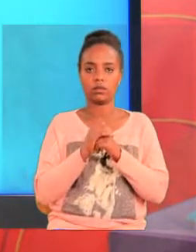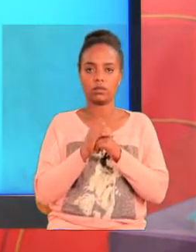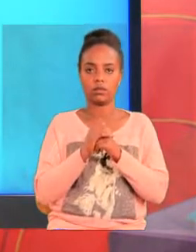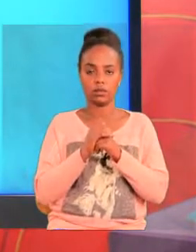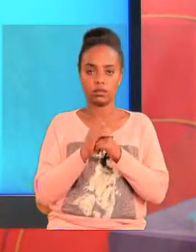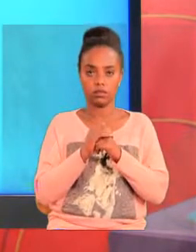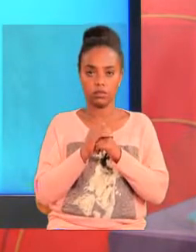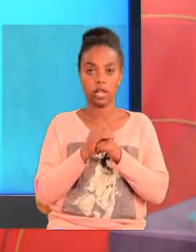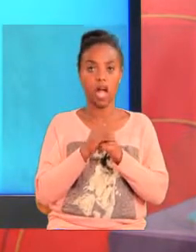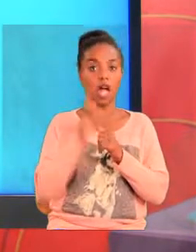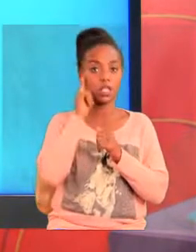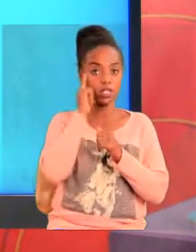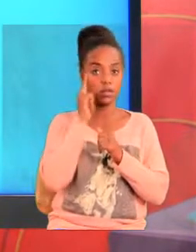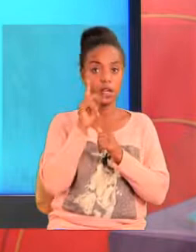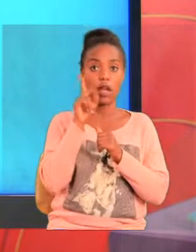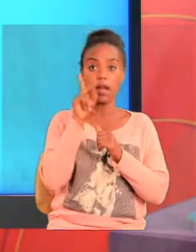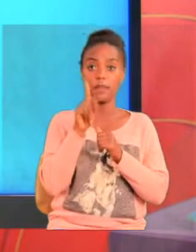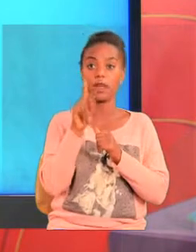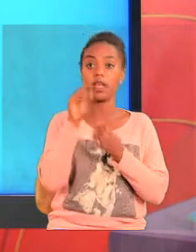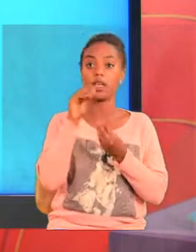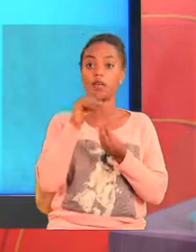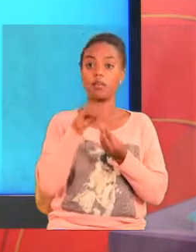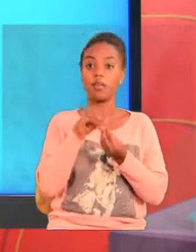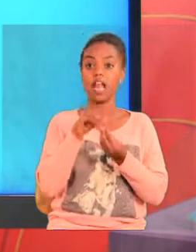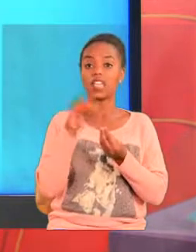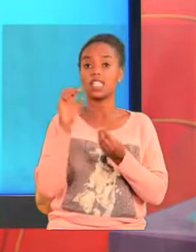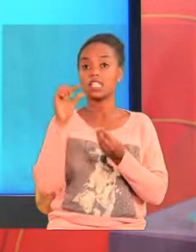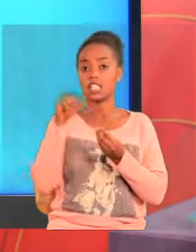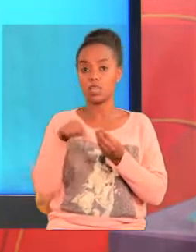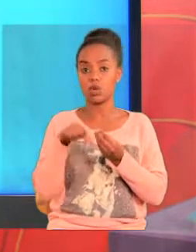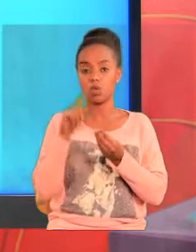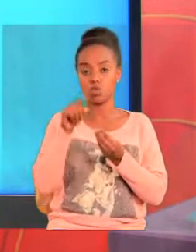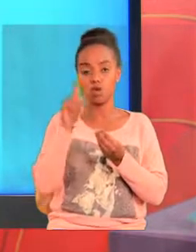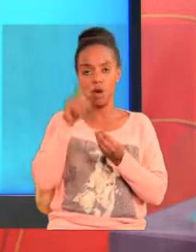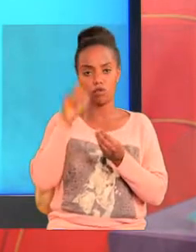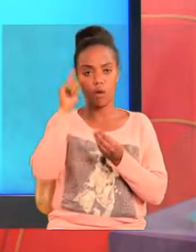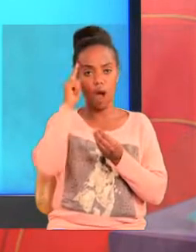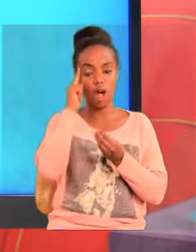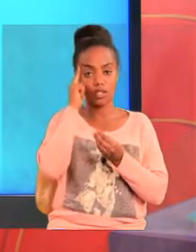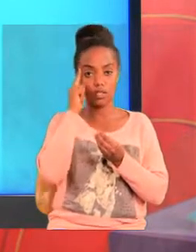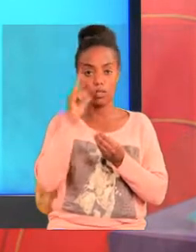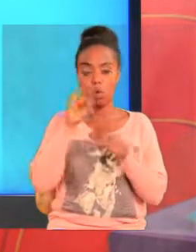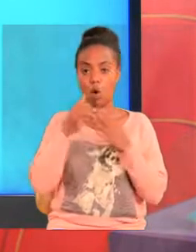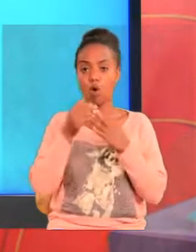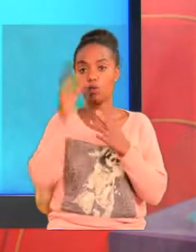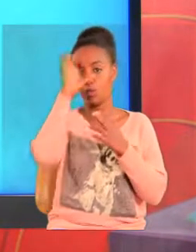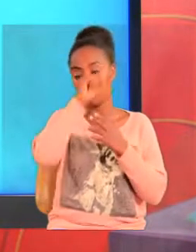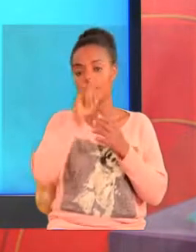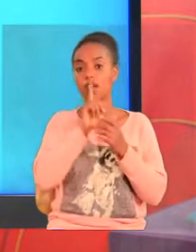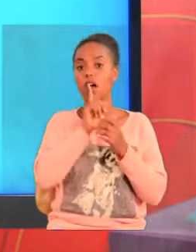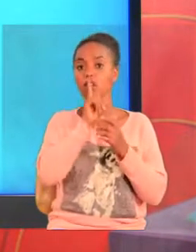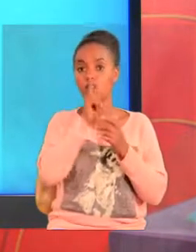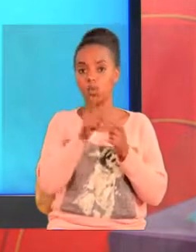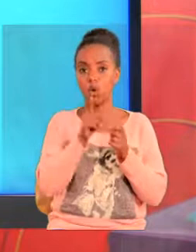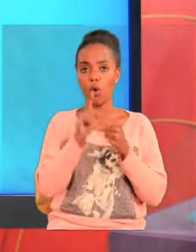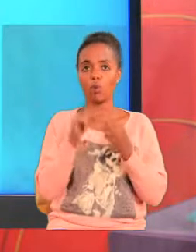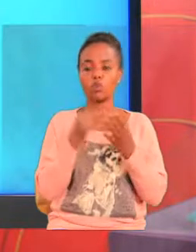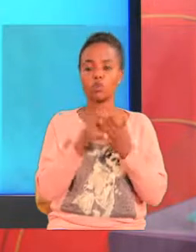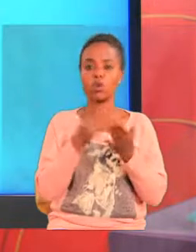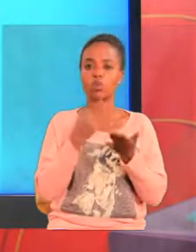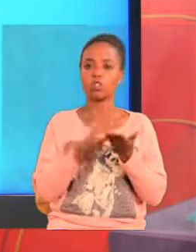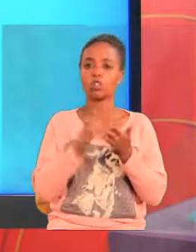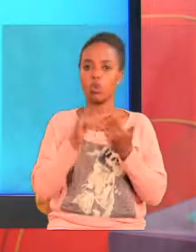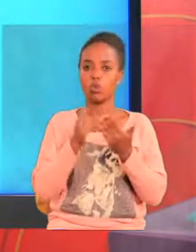you have to also assume P implies Q to be true because you have to assume all the premises to be true. So we assume this to be true.